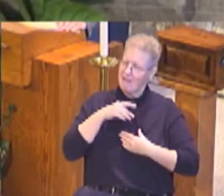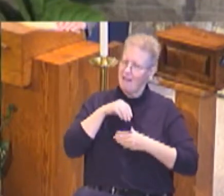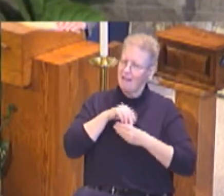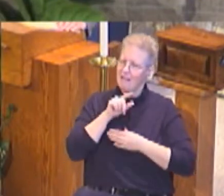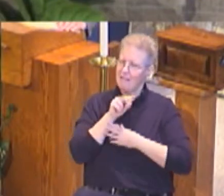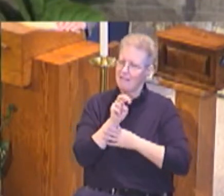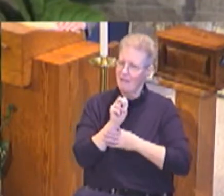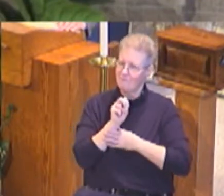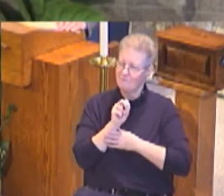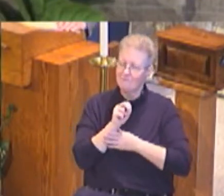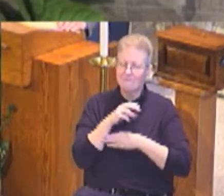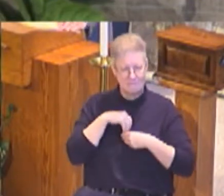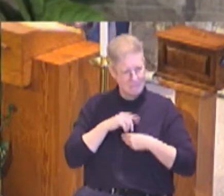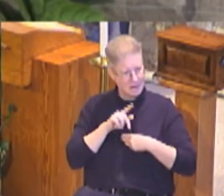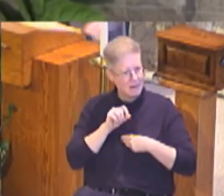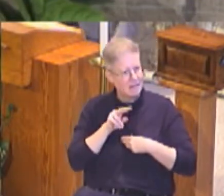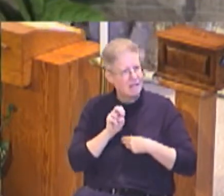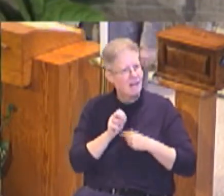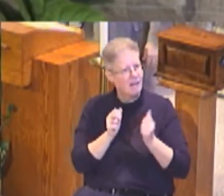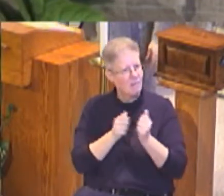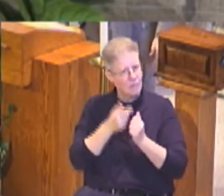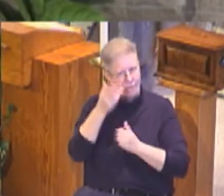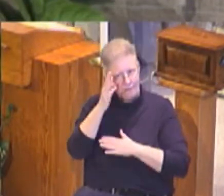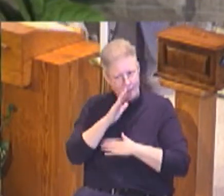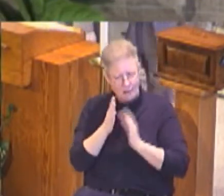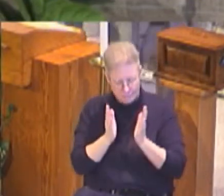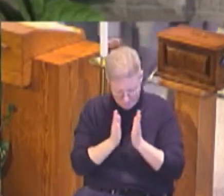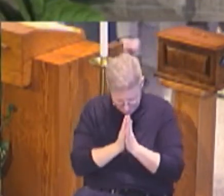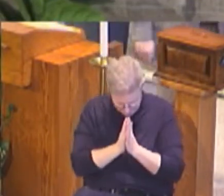God. And so it is.